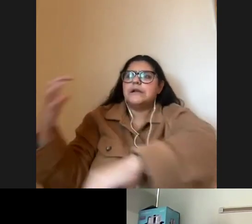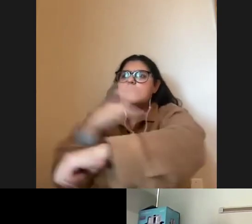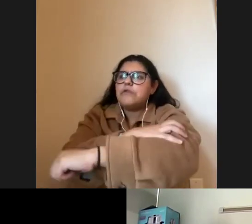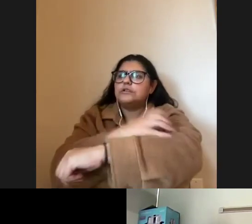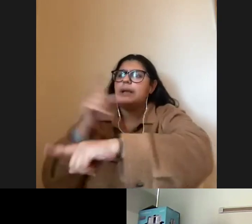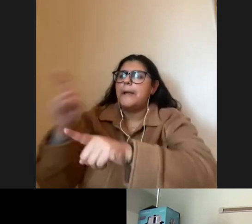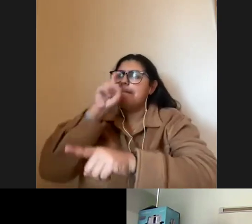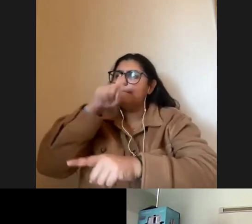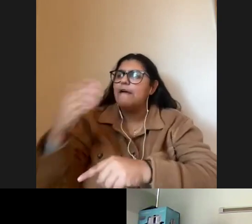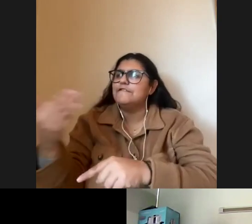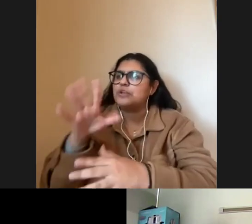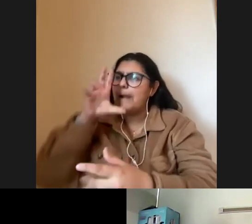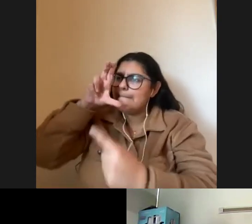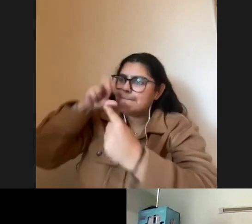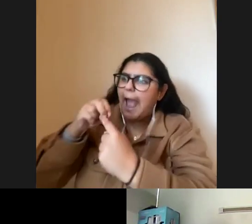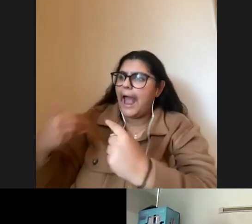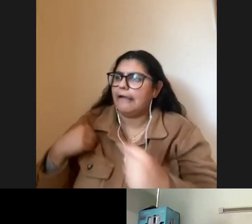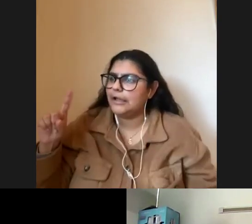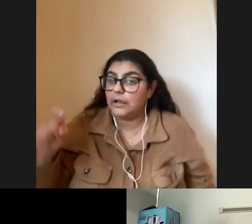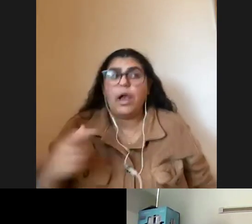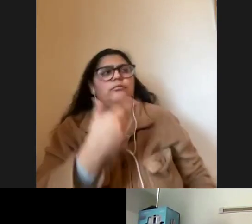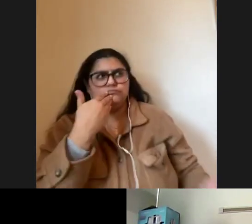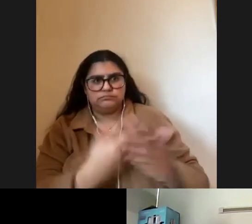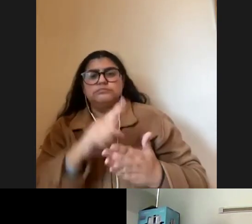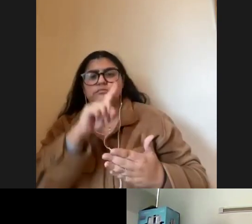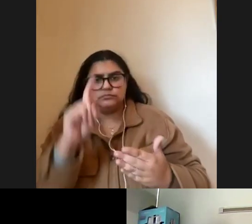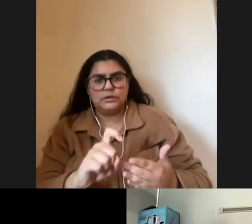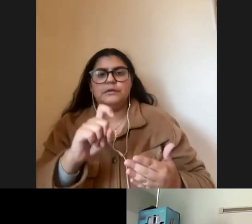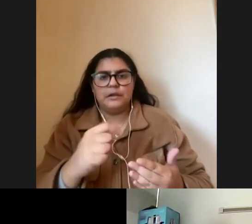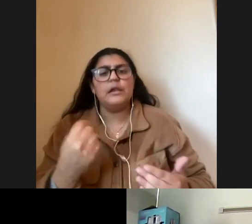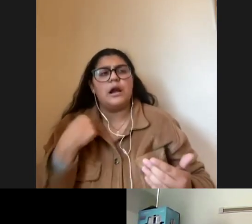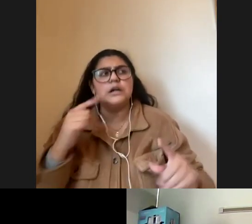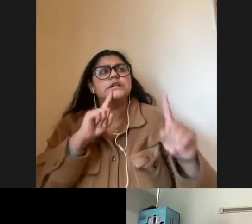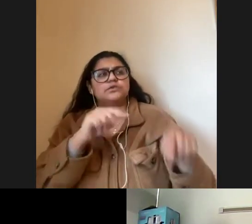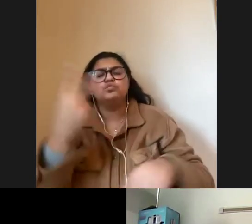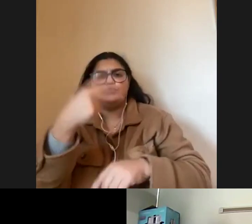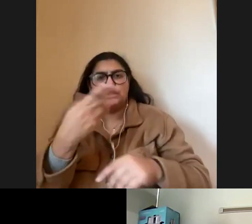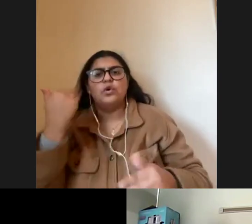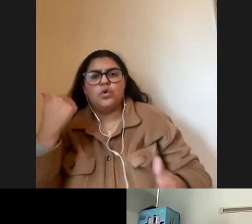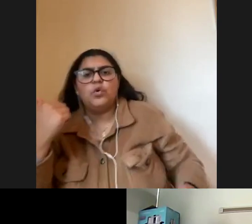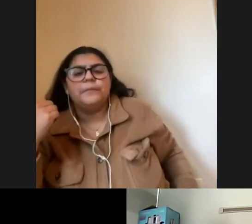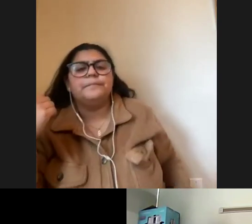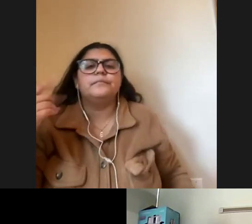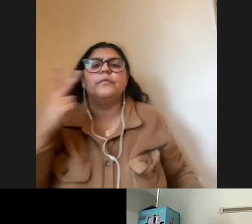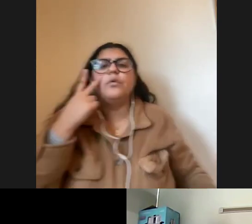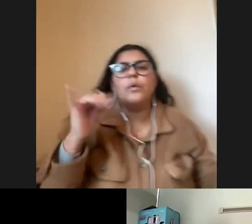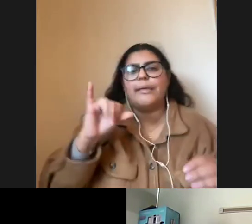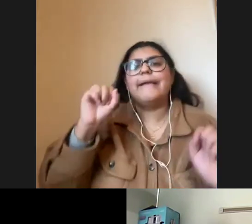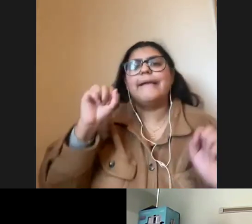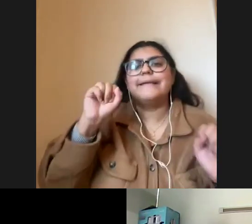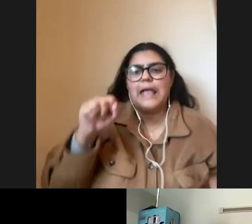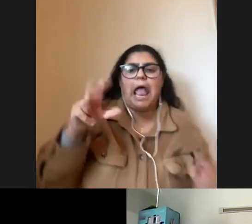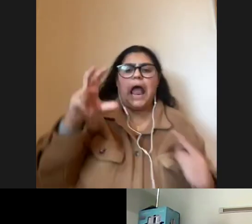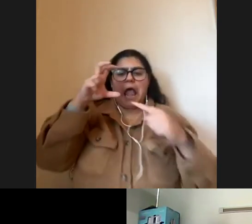have? Yes, this is a great question. I actually just was able to answer this 2 days ago. So it looks like they can bite down with